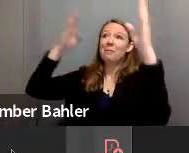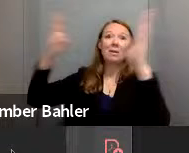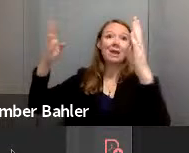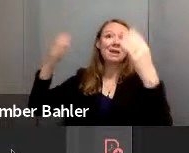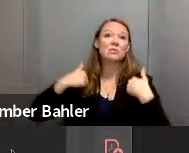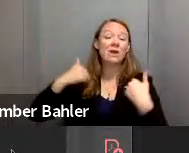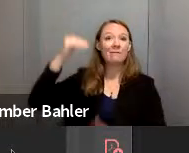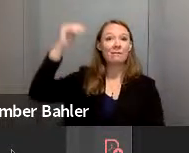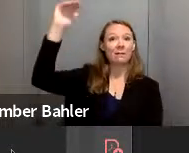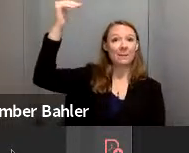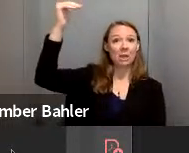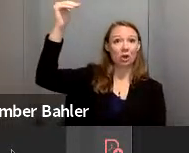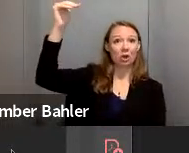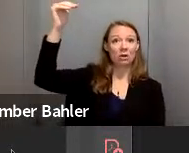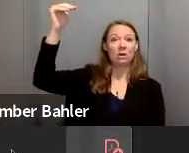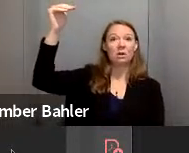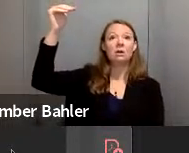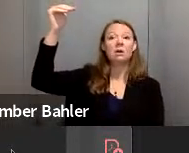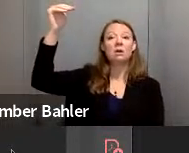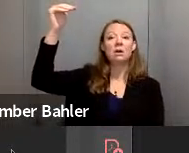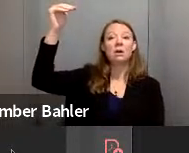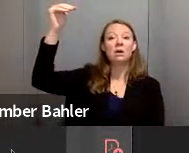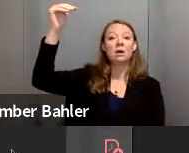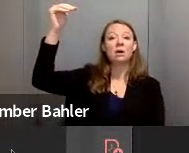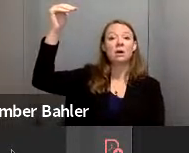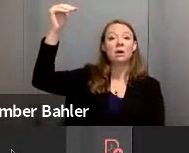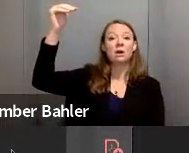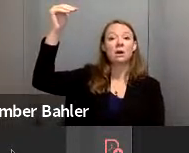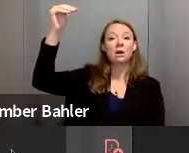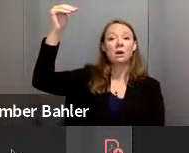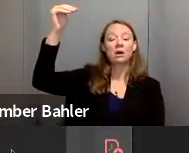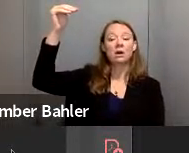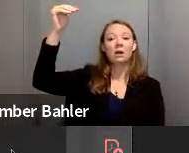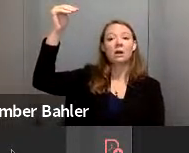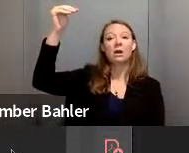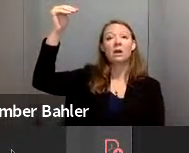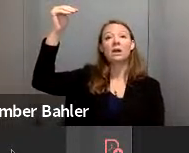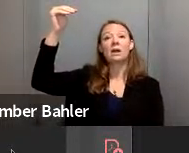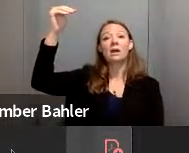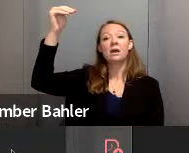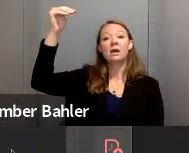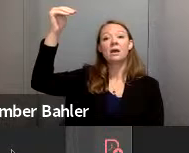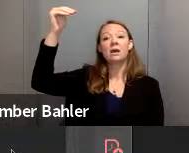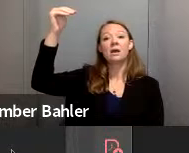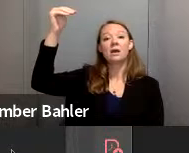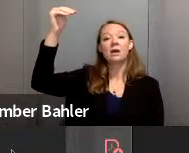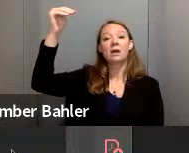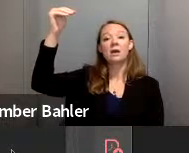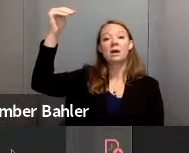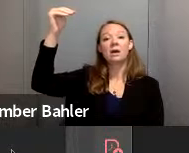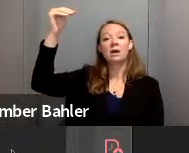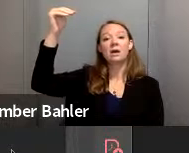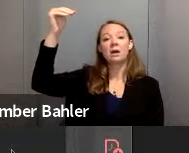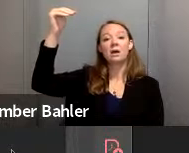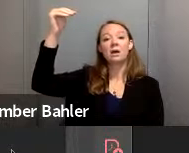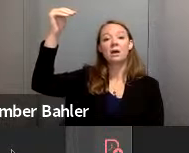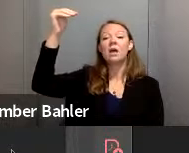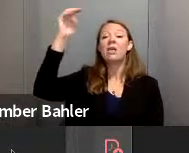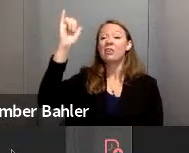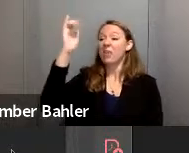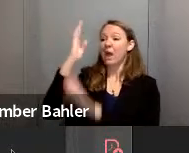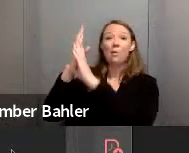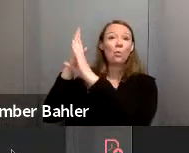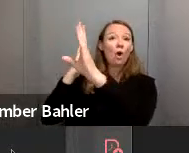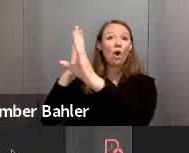concave mirror that will be able to show the operators what is behind that impact attenuator wall.